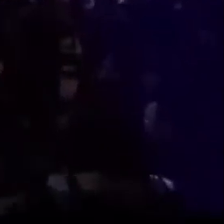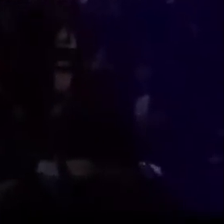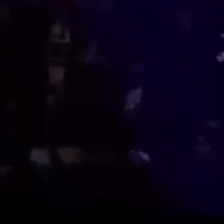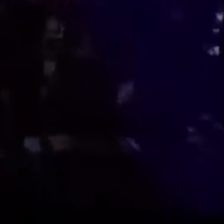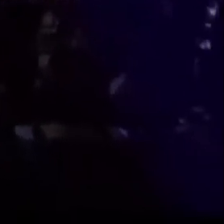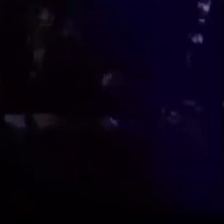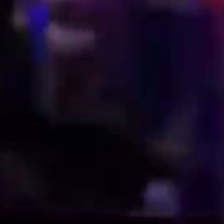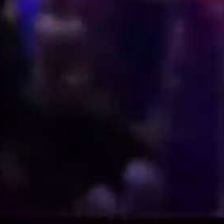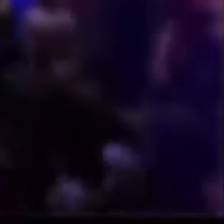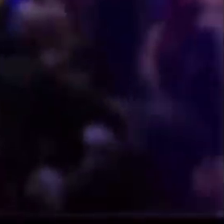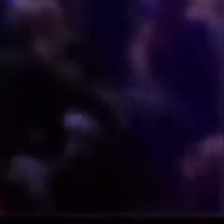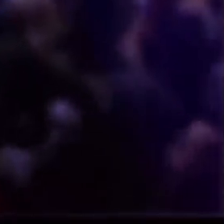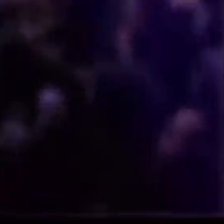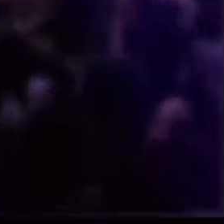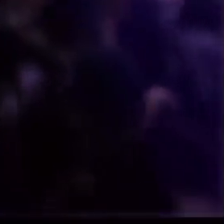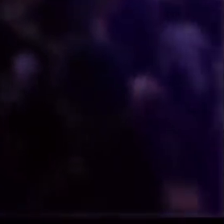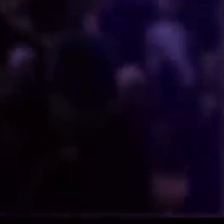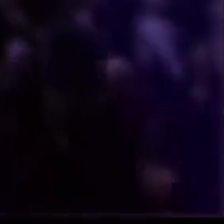Marathon Prayer.